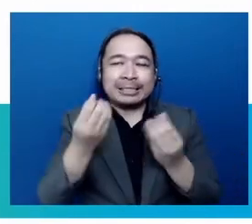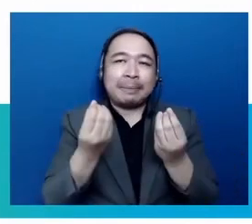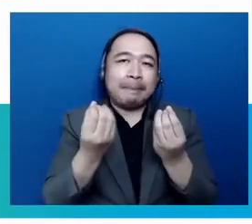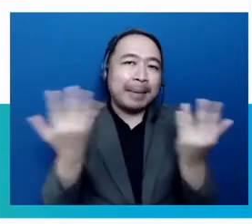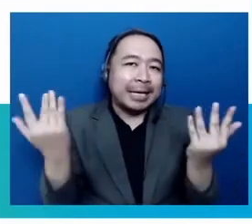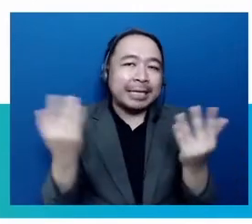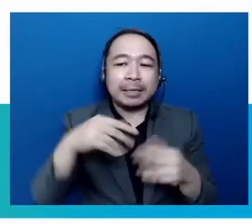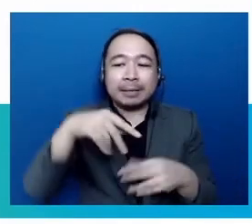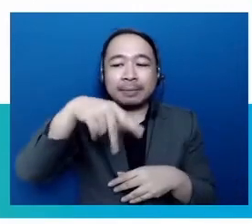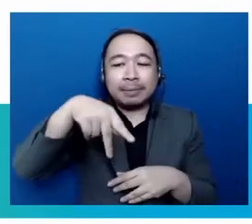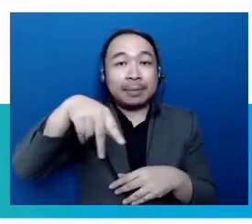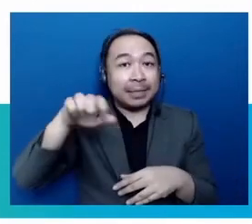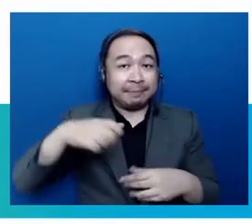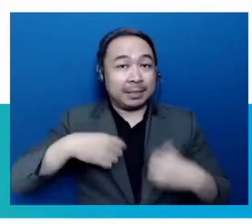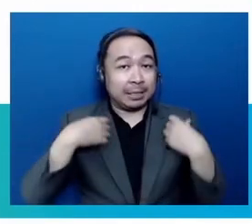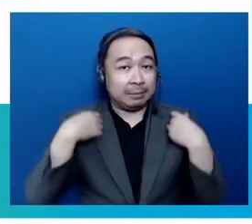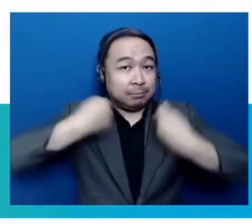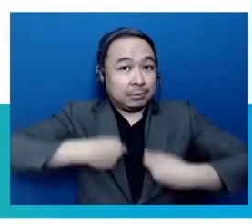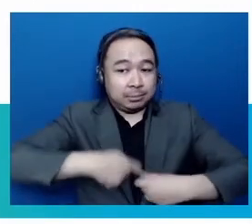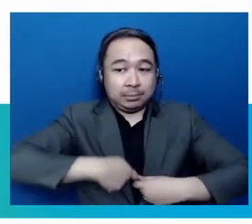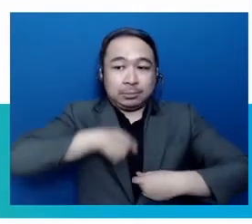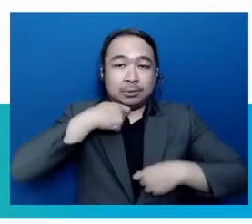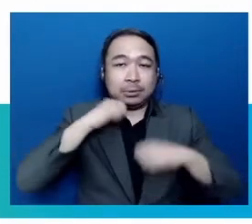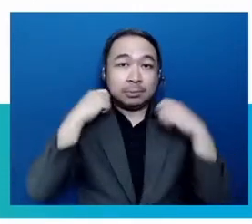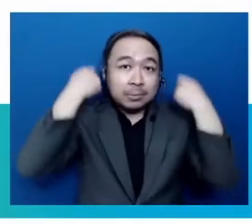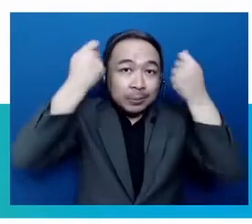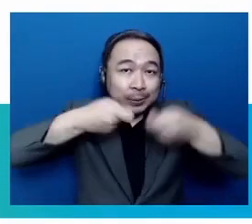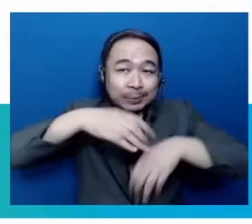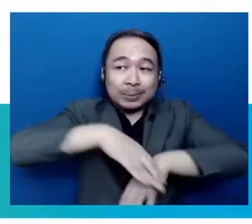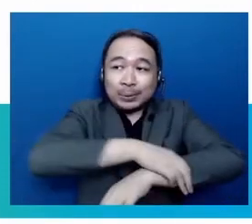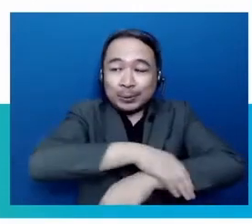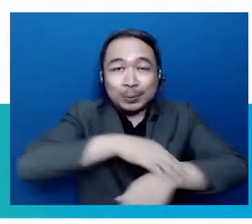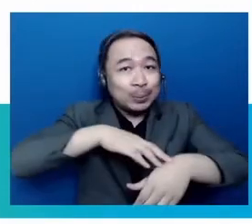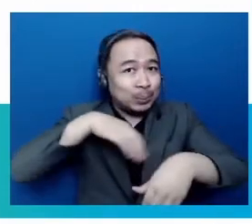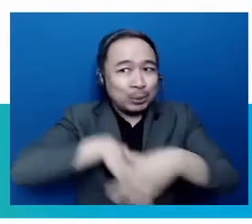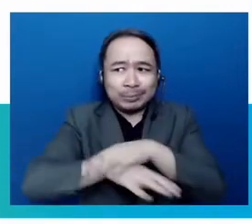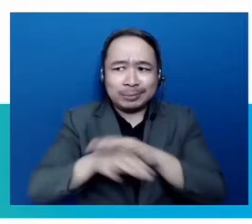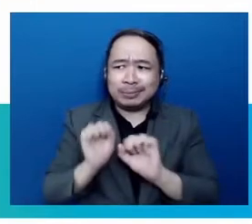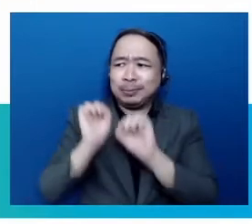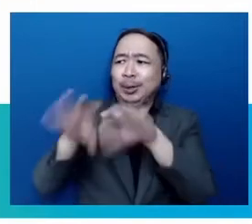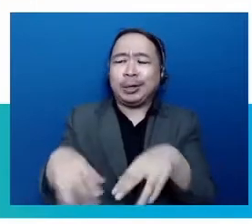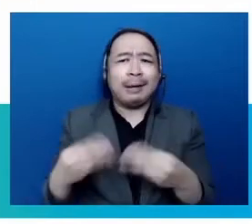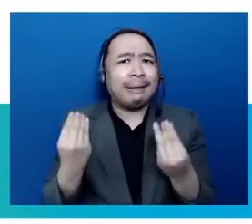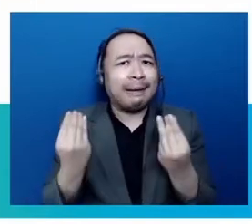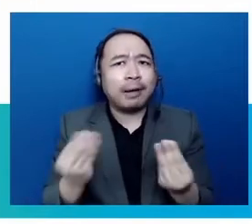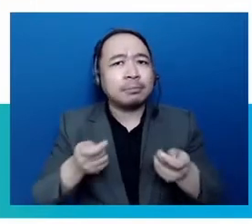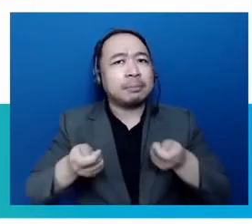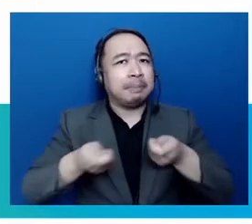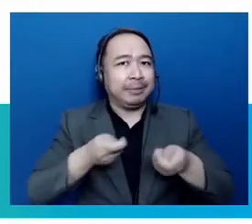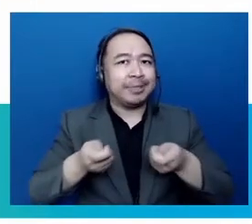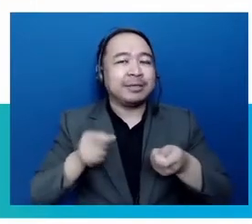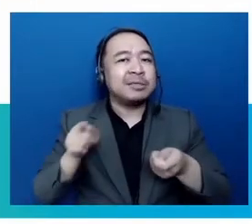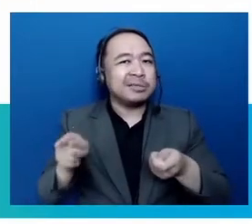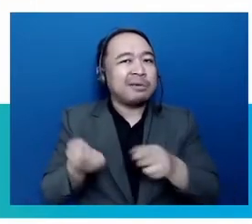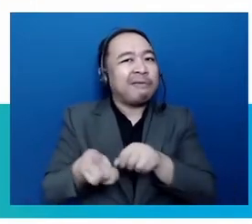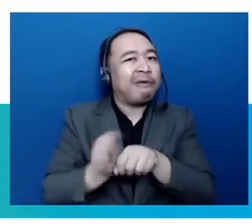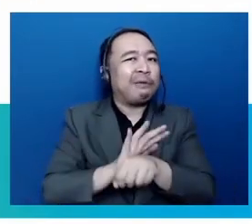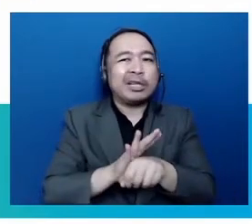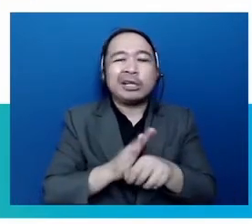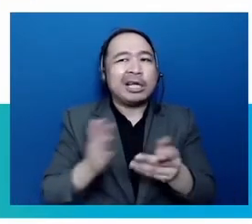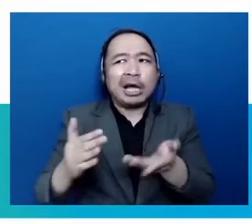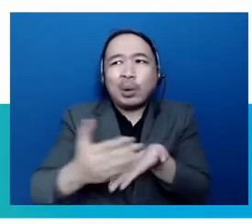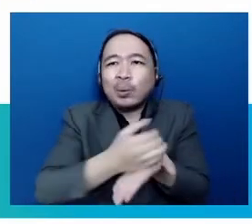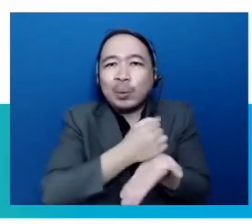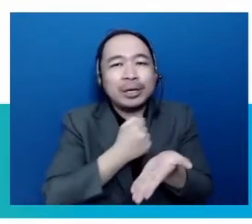protective equipment. And during the strict lockdowns, the services for waste management, so that's segregation,